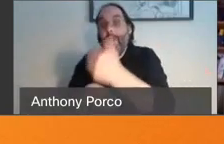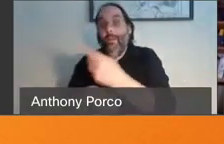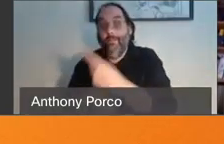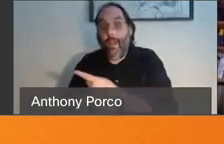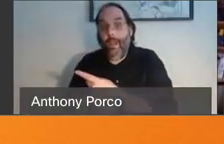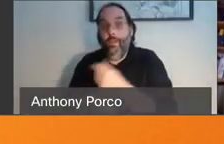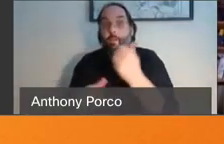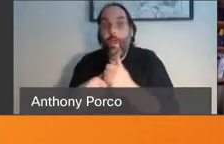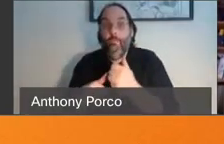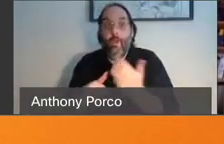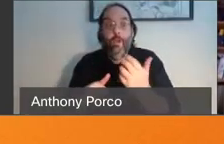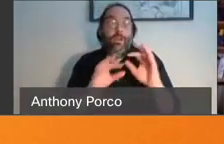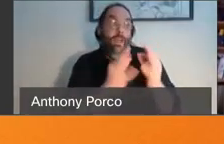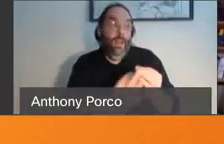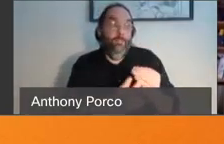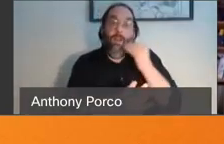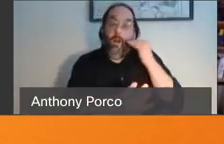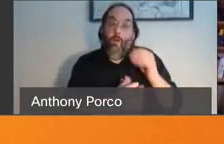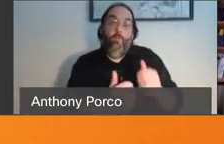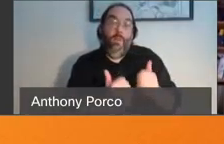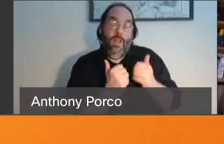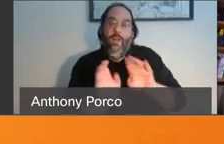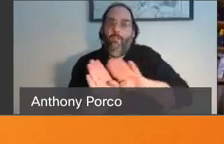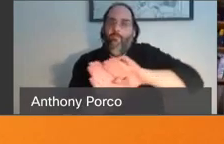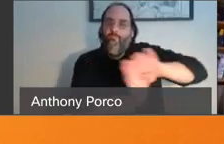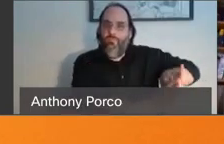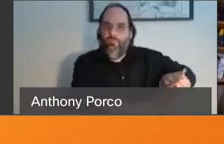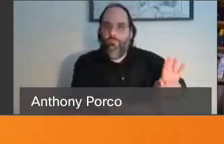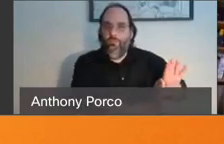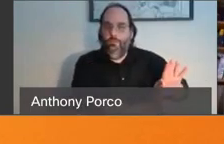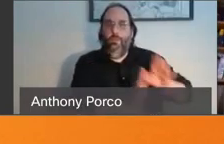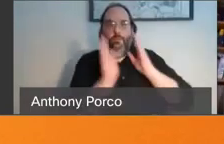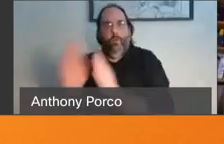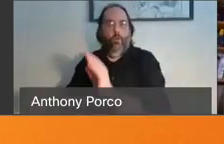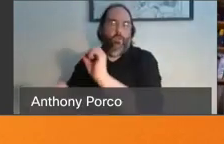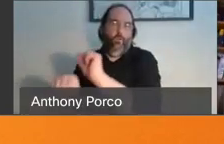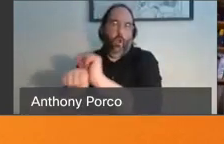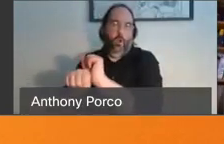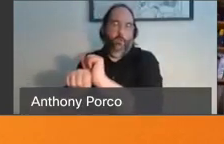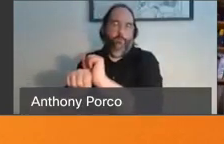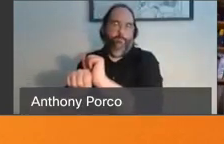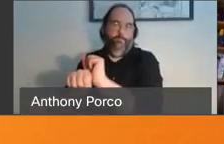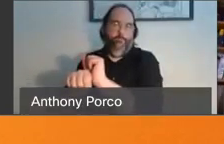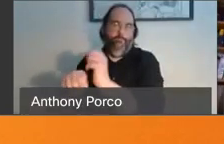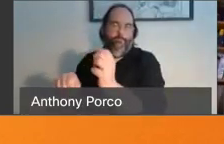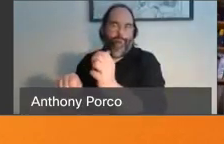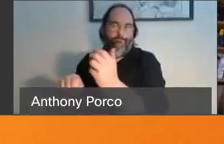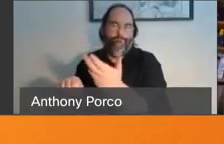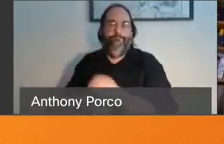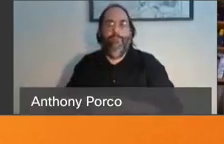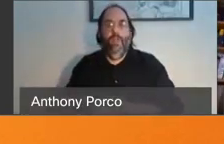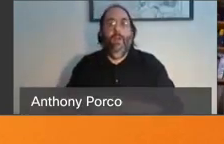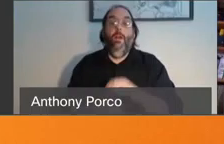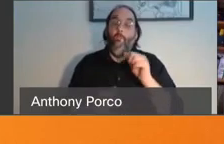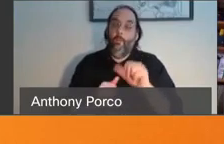make sure you keep all of your home life issues on the back burner and focus on the task that's in front of you. Maintain